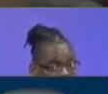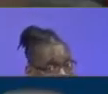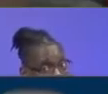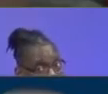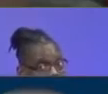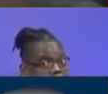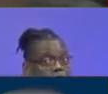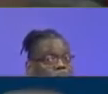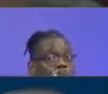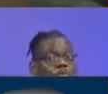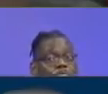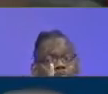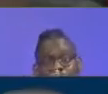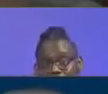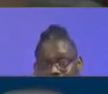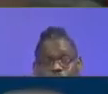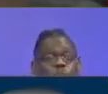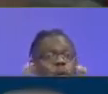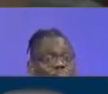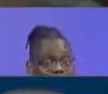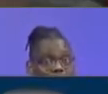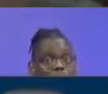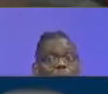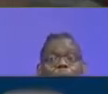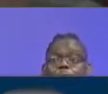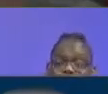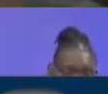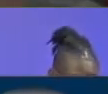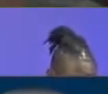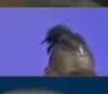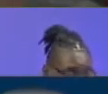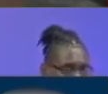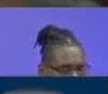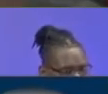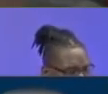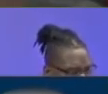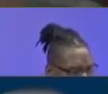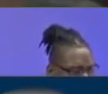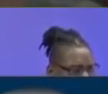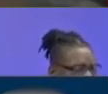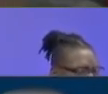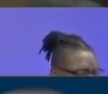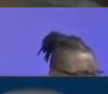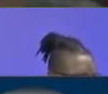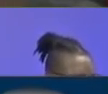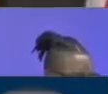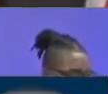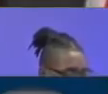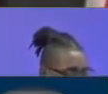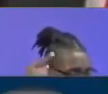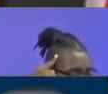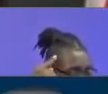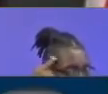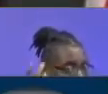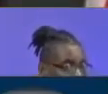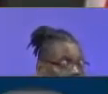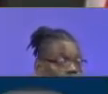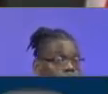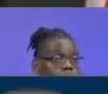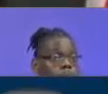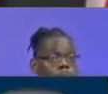that they are against any sort of mandatory vaccine, so people being coerced in their... Well, as I